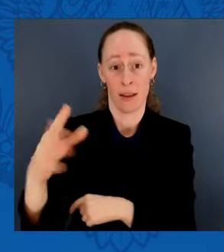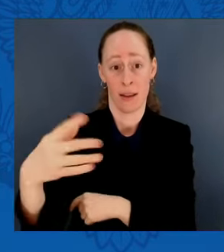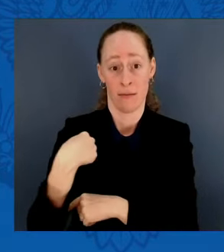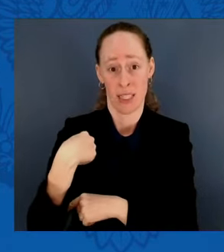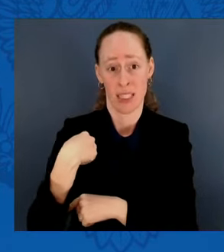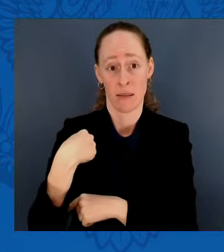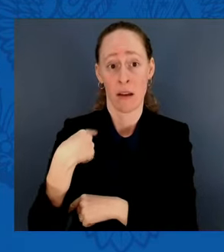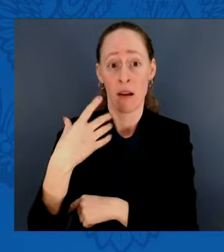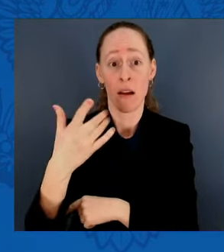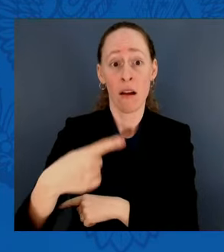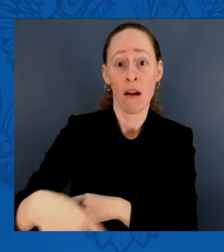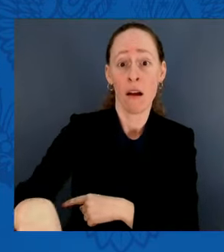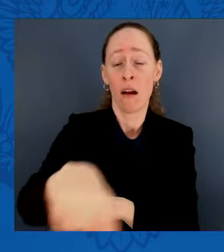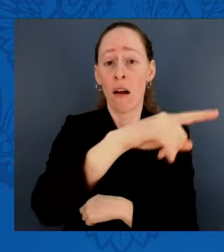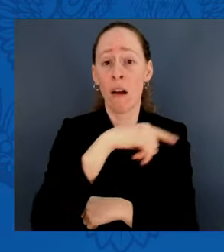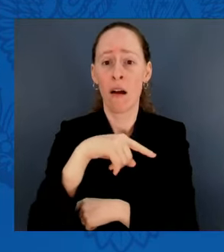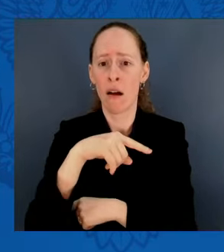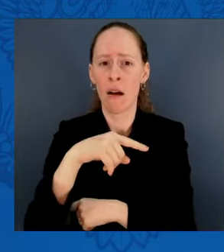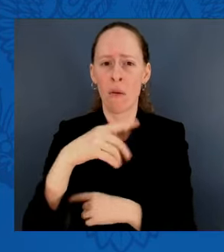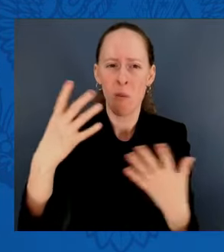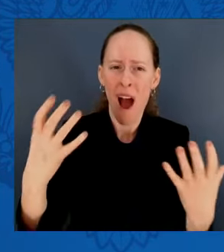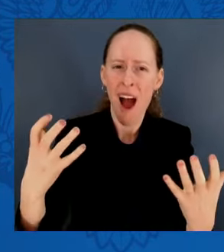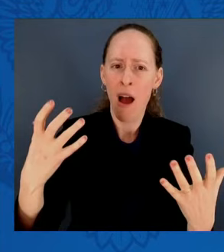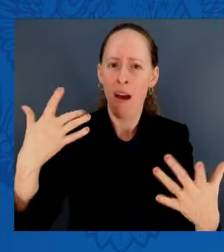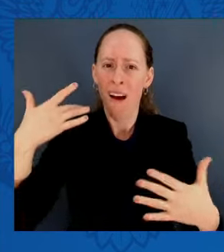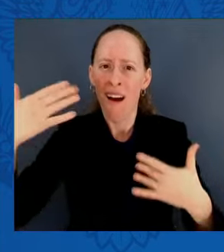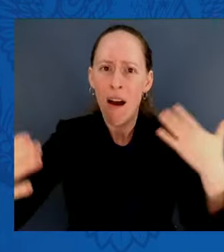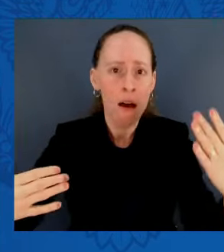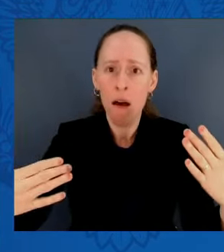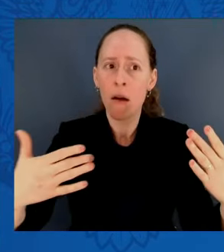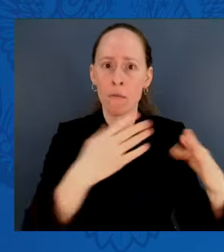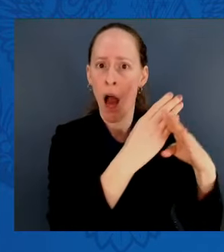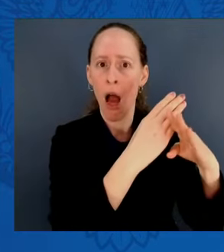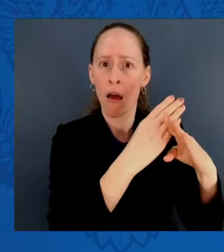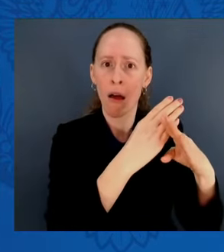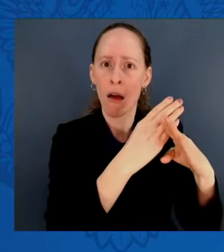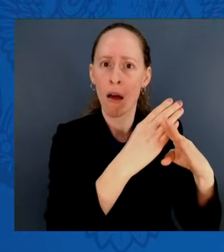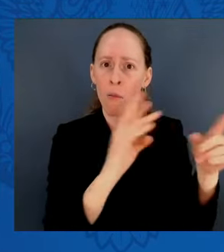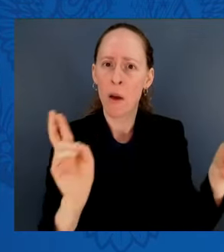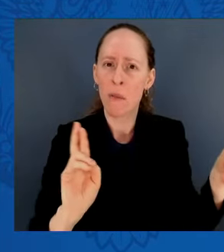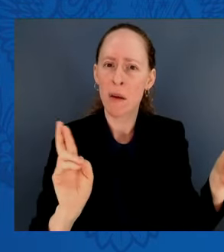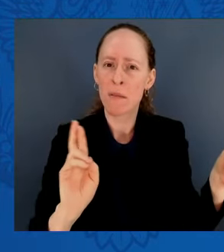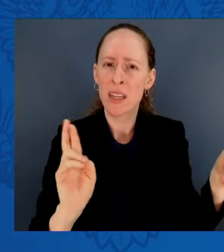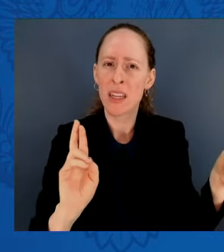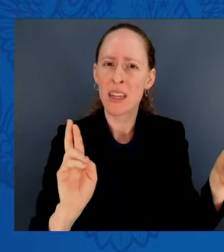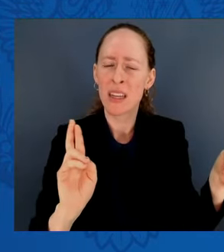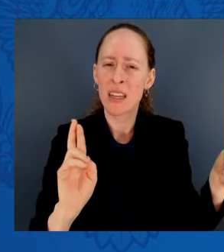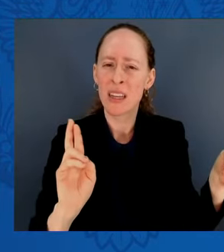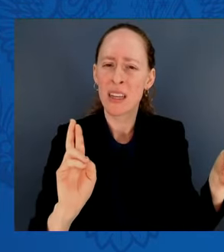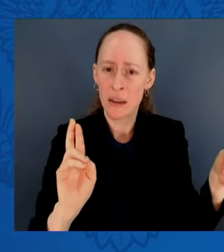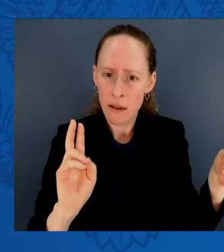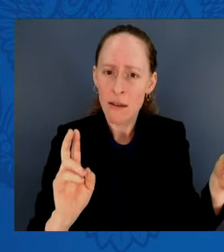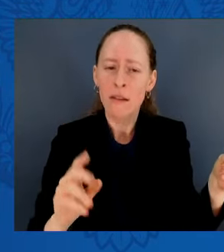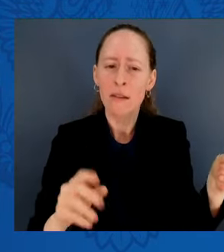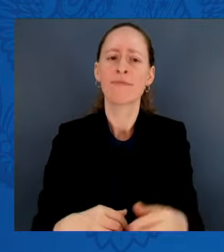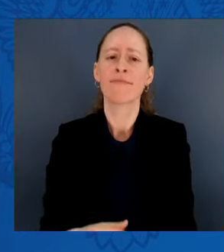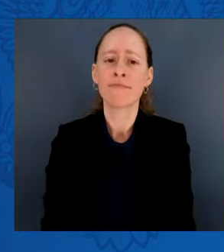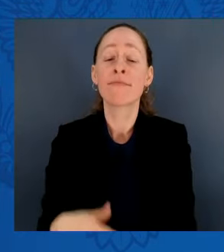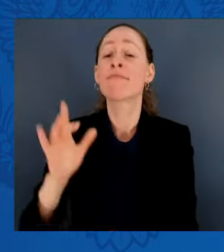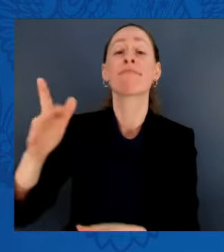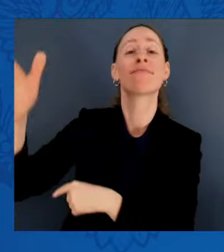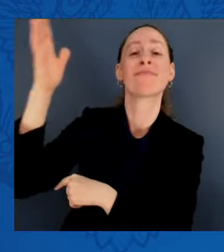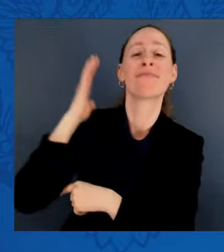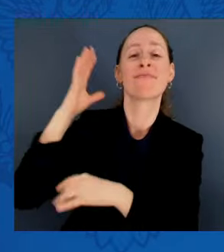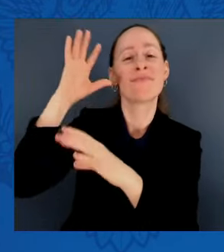ago when a Republican president named Ronald Reagan thundered, "Mr. Gorbachev, tear down this